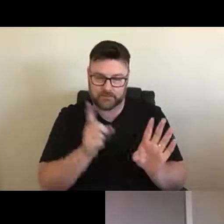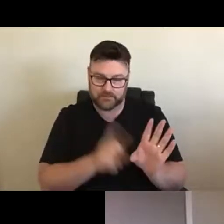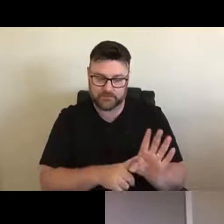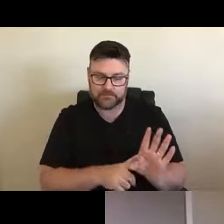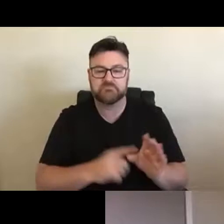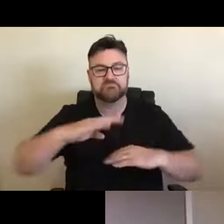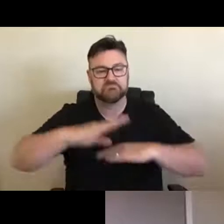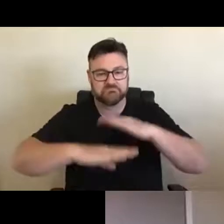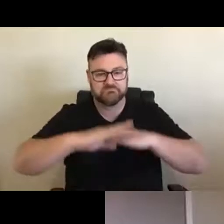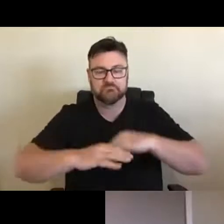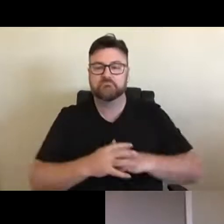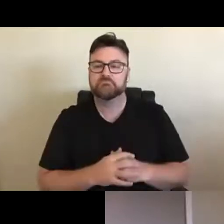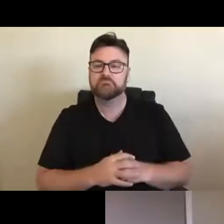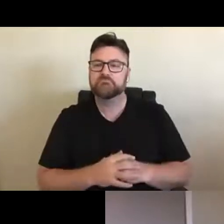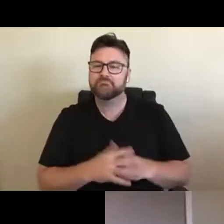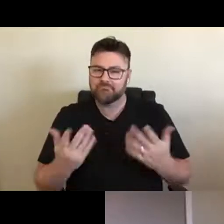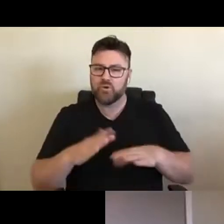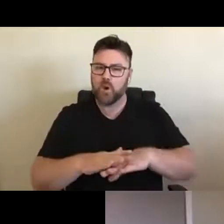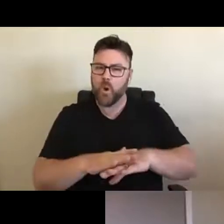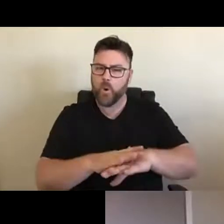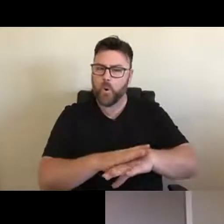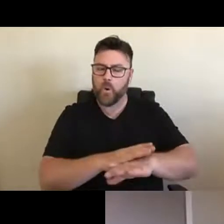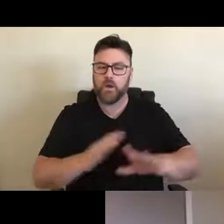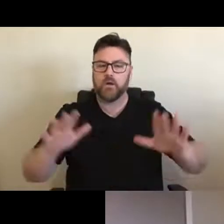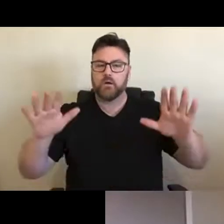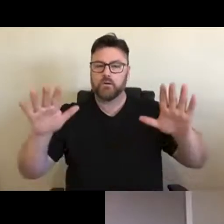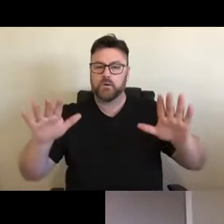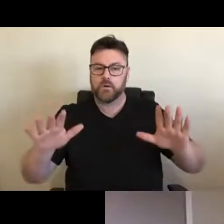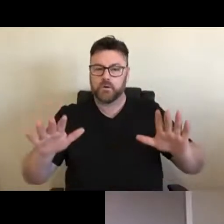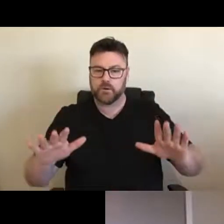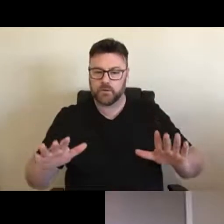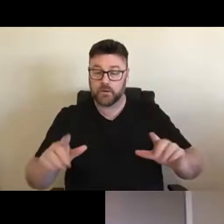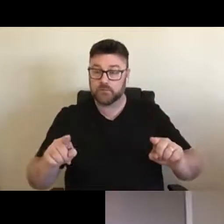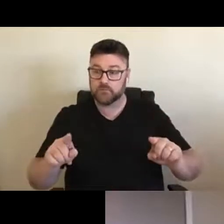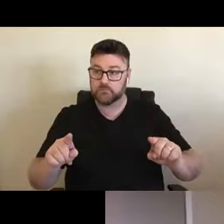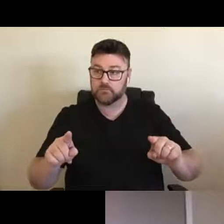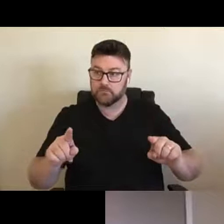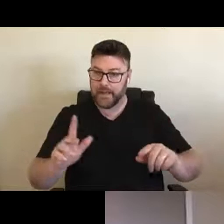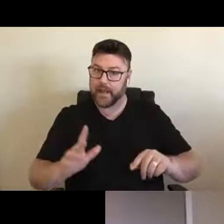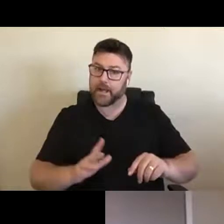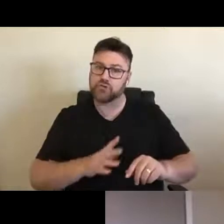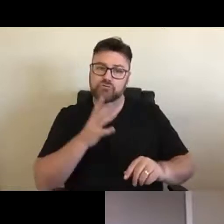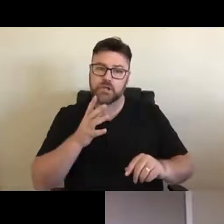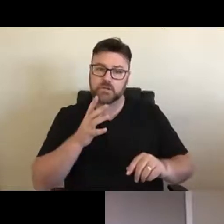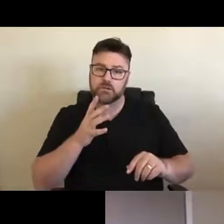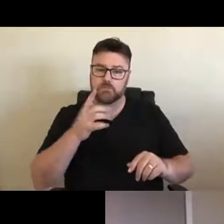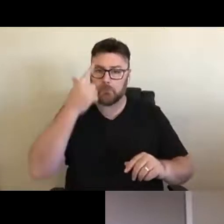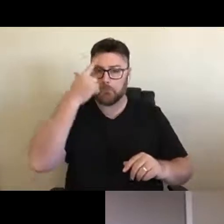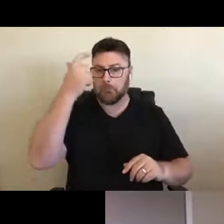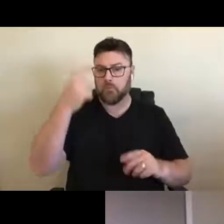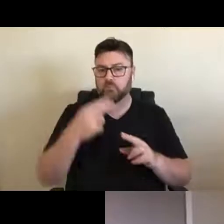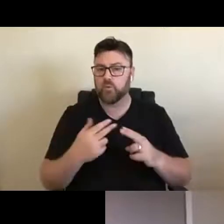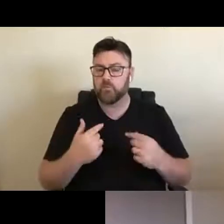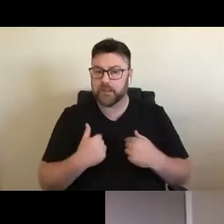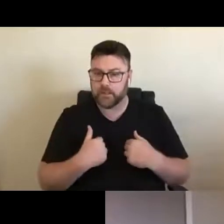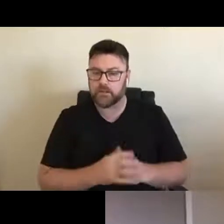Yeah, I guess slowness is a really interesting concept for me in a number of ways, and it was almost